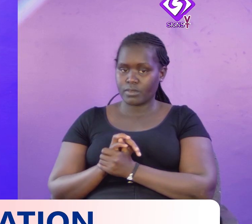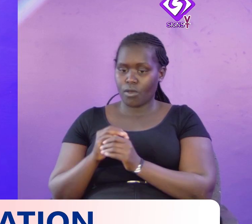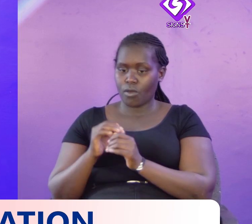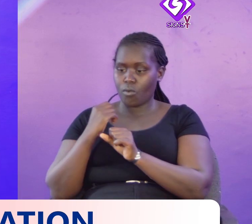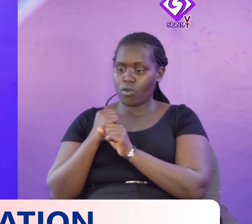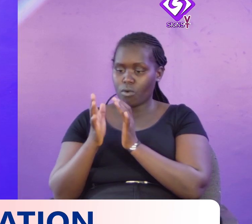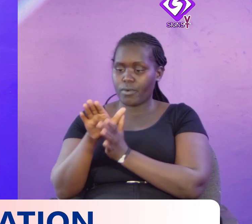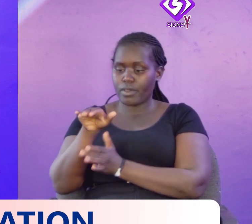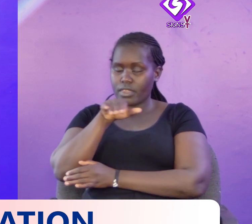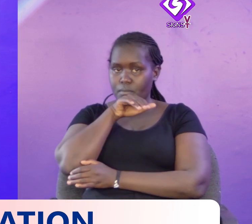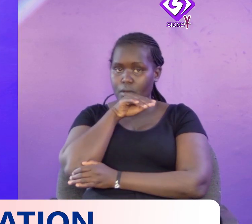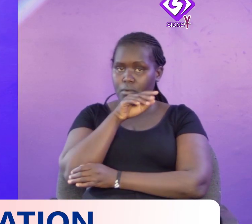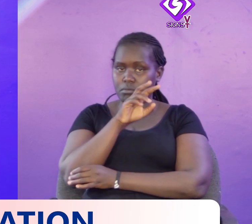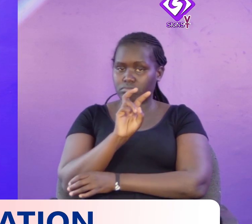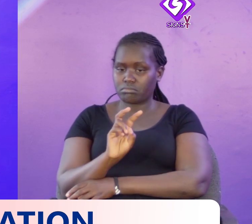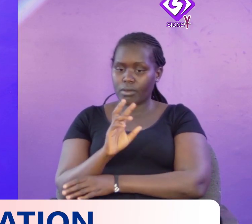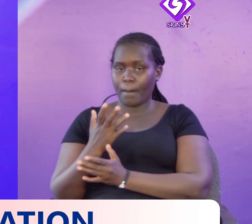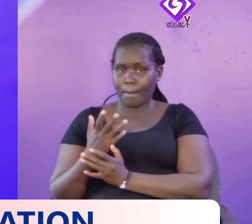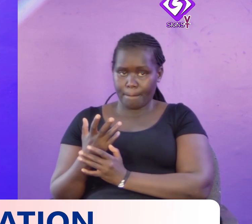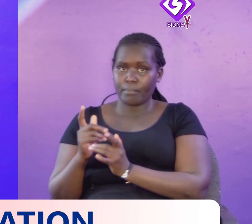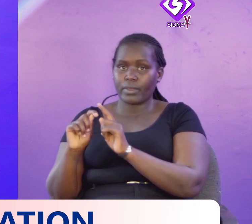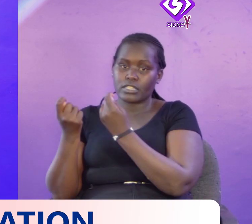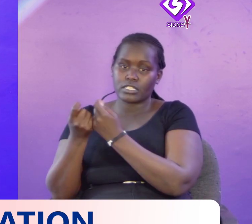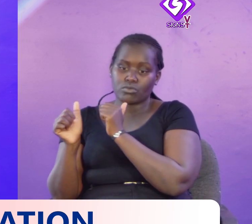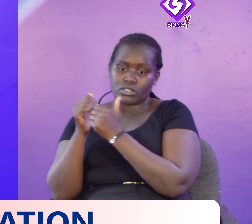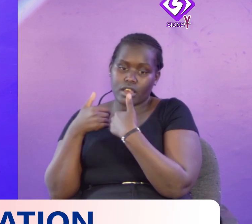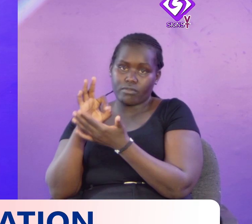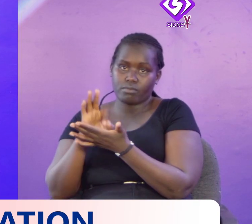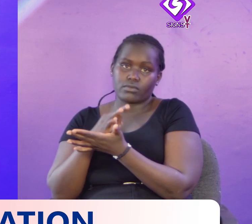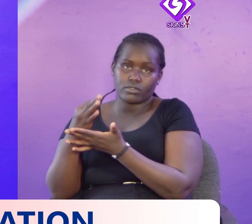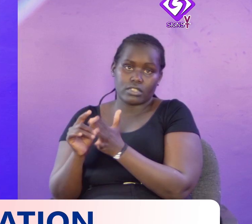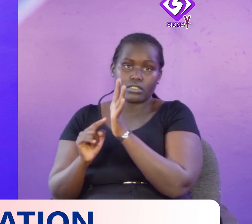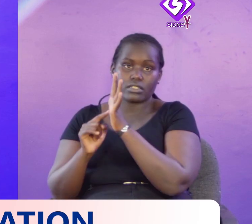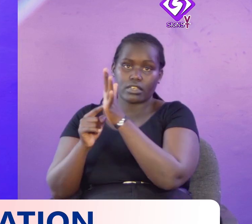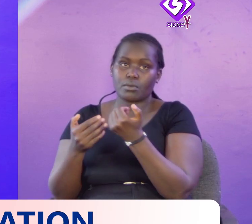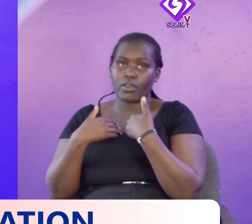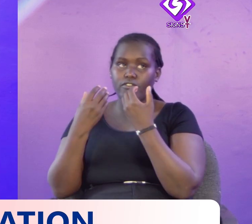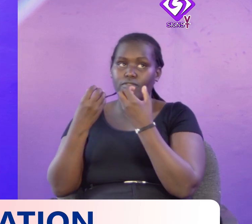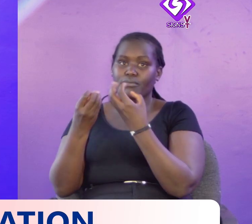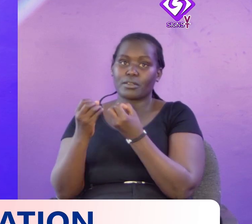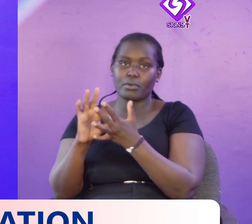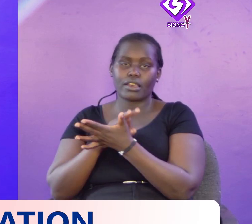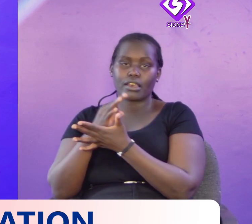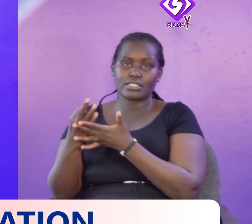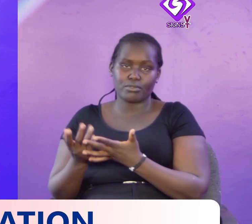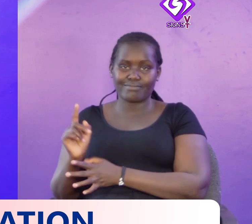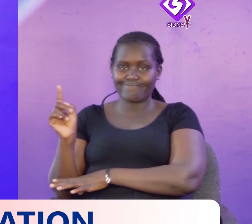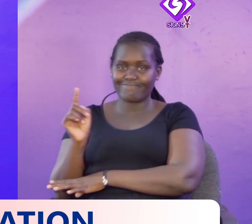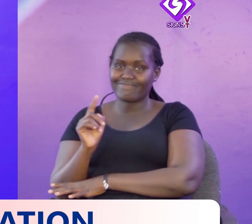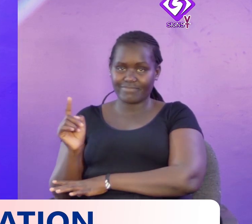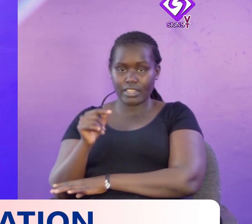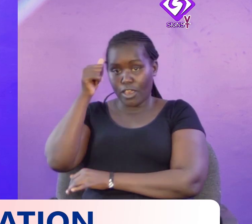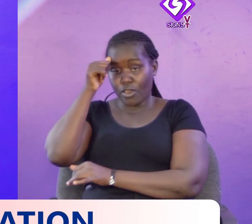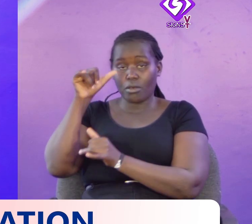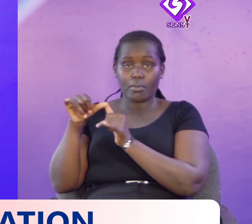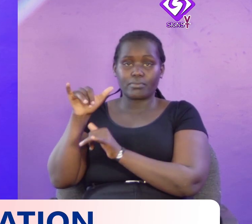Yes. I'm looking at a team that they had in finance, just as an example. There were many other examples of many other ministries. Do you remember that